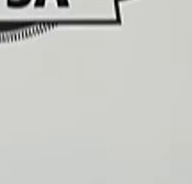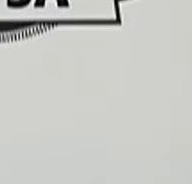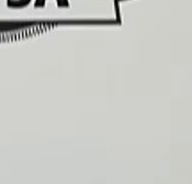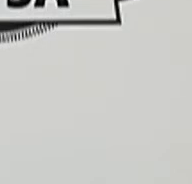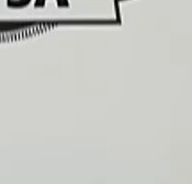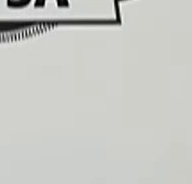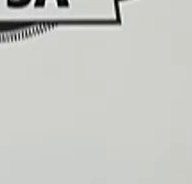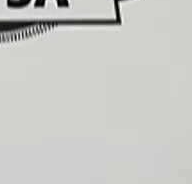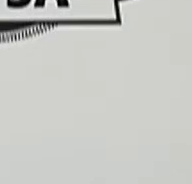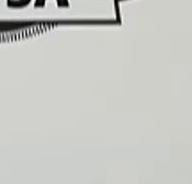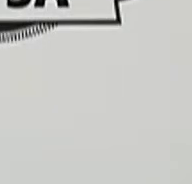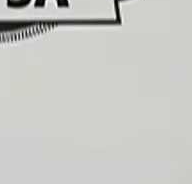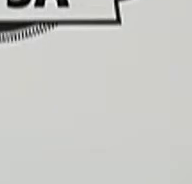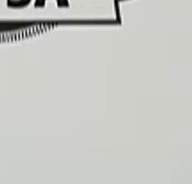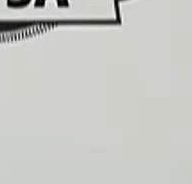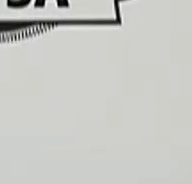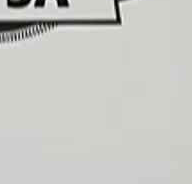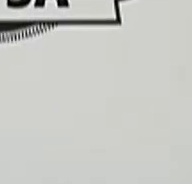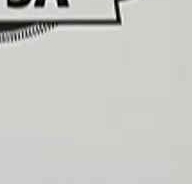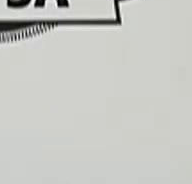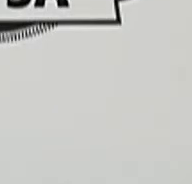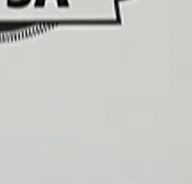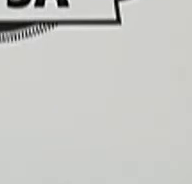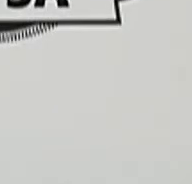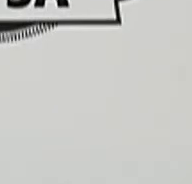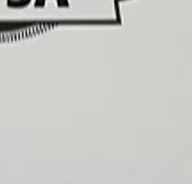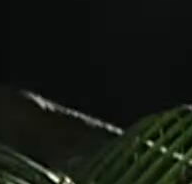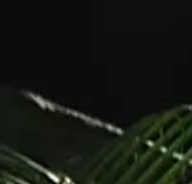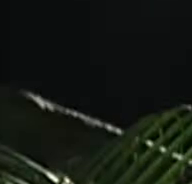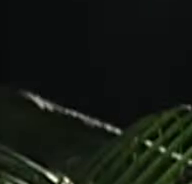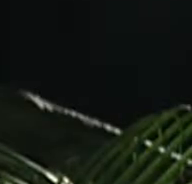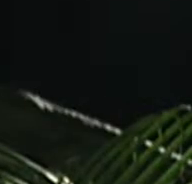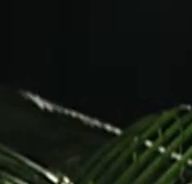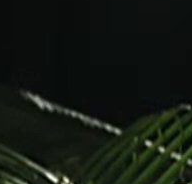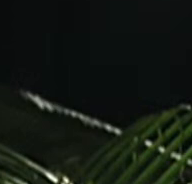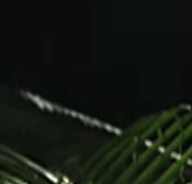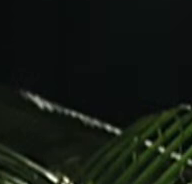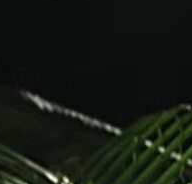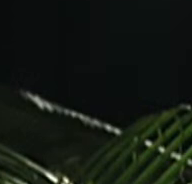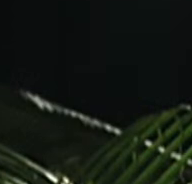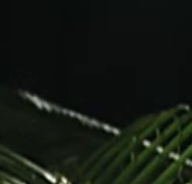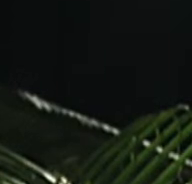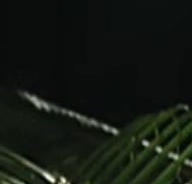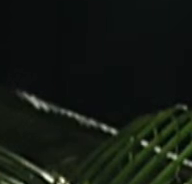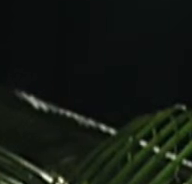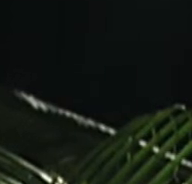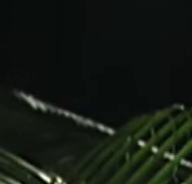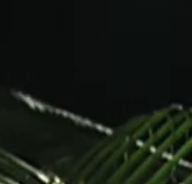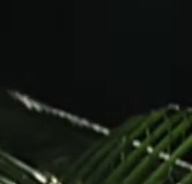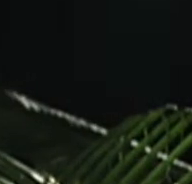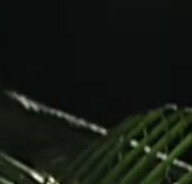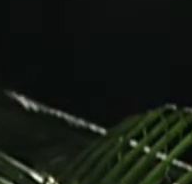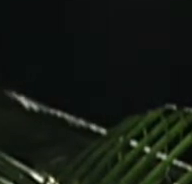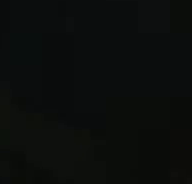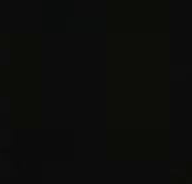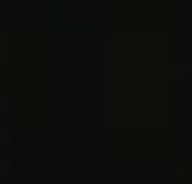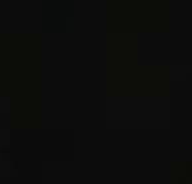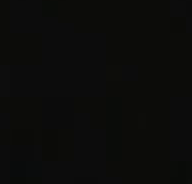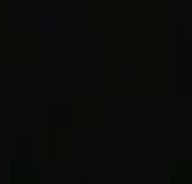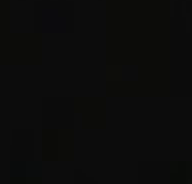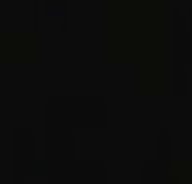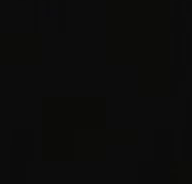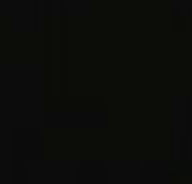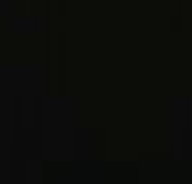the Honorable Alando Terrelong, Minister of State in the Ministry of Education, Youth and Information, and Mrs. Rosalie Gage